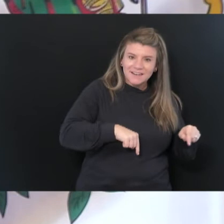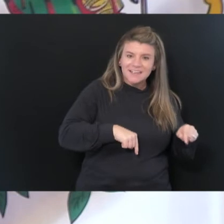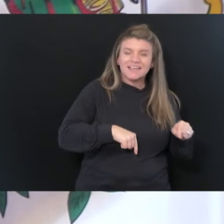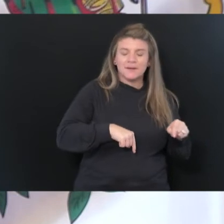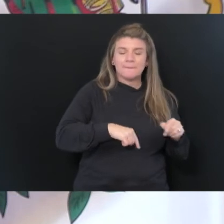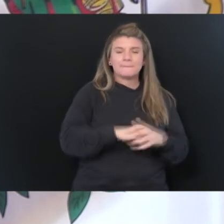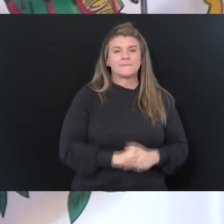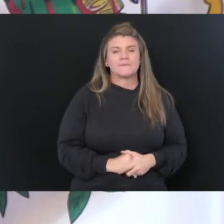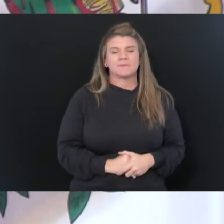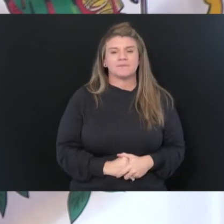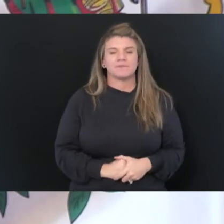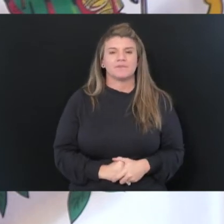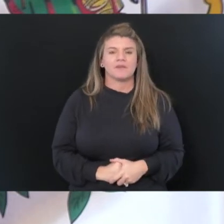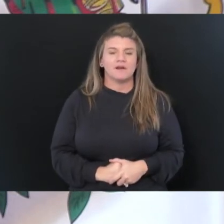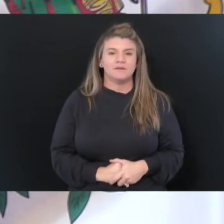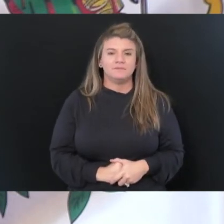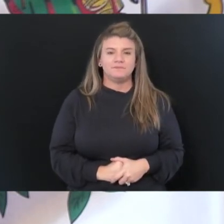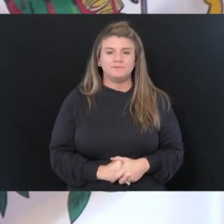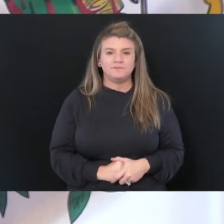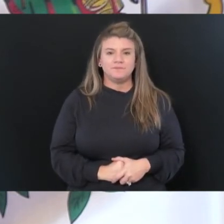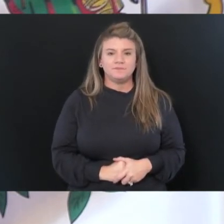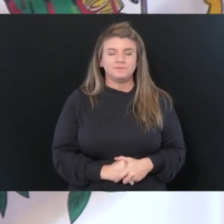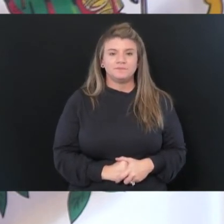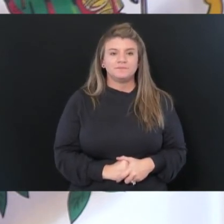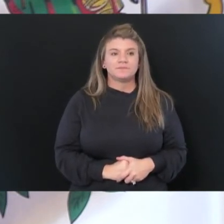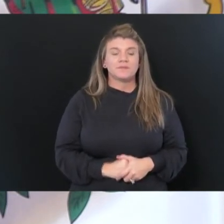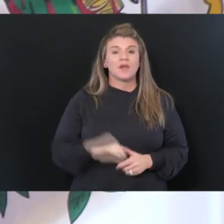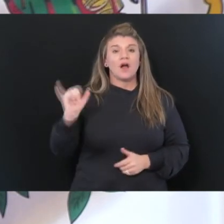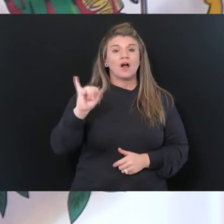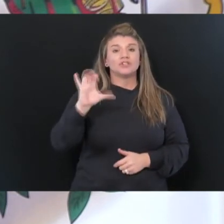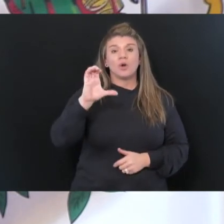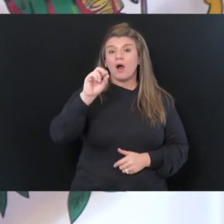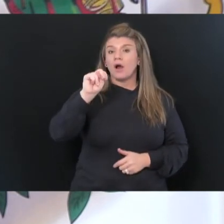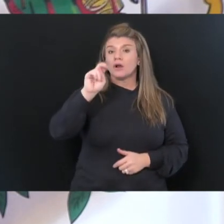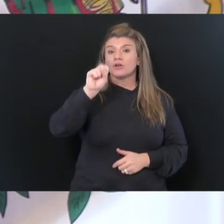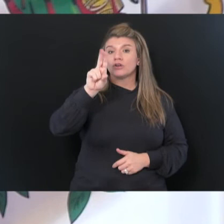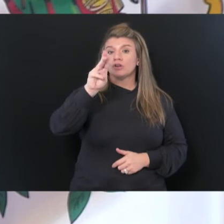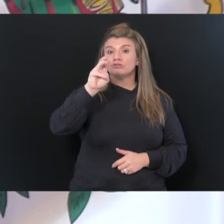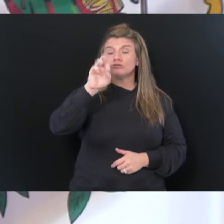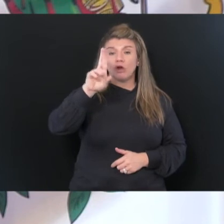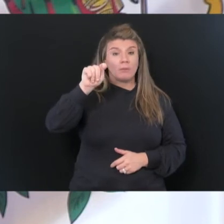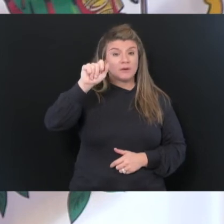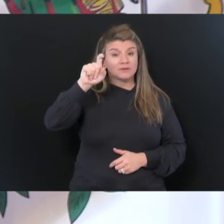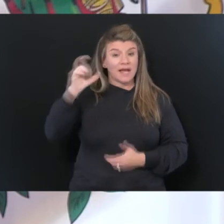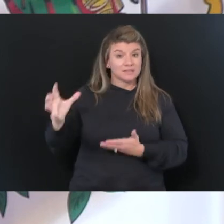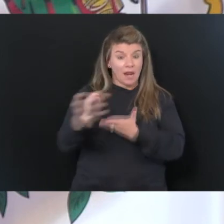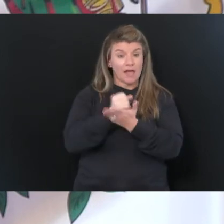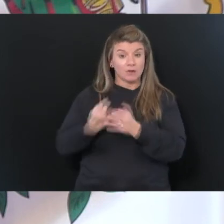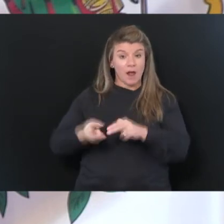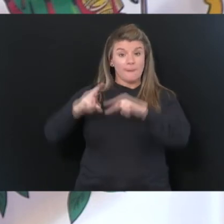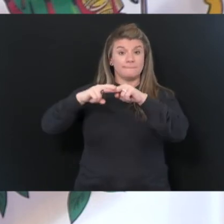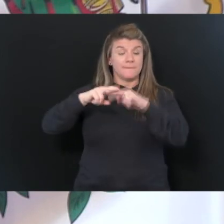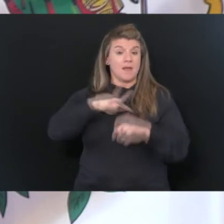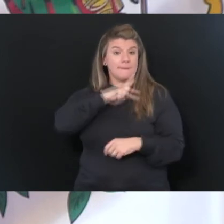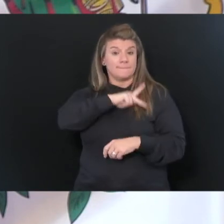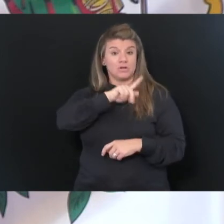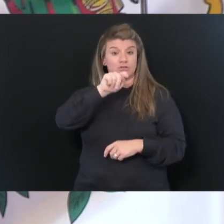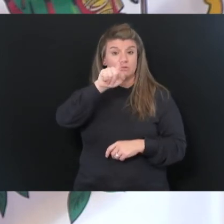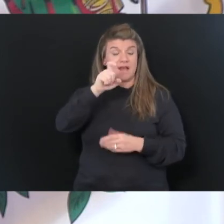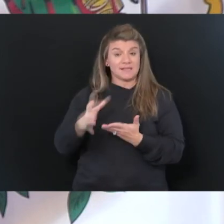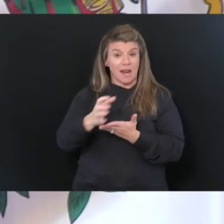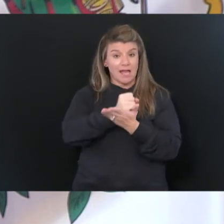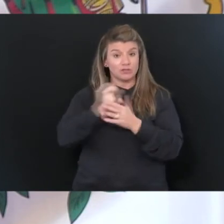other thing I'd report is just this, that our consumer tax collections are up, our personal income tax collections are up,